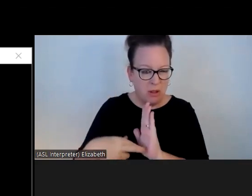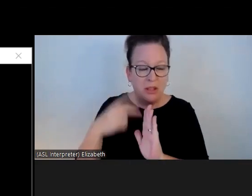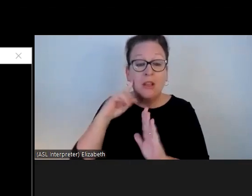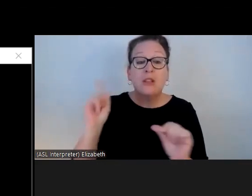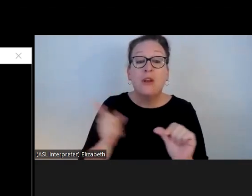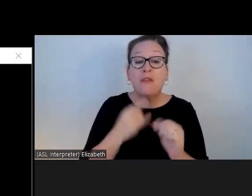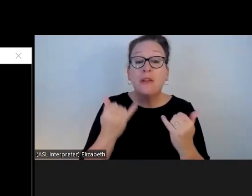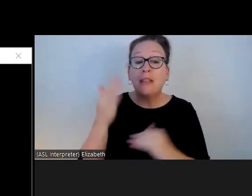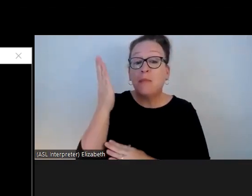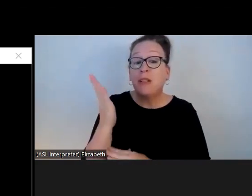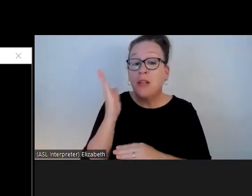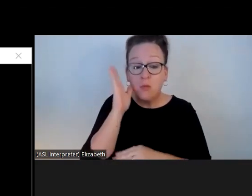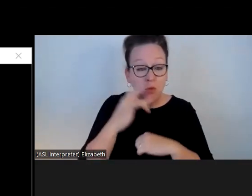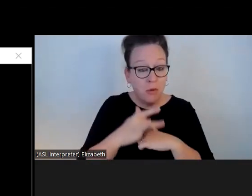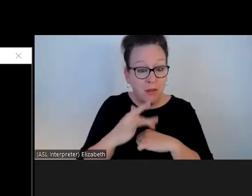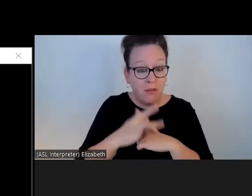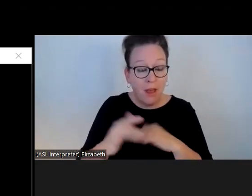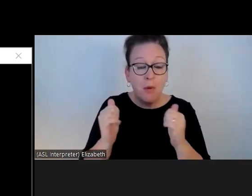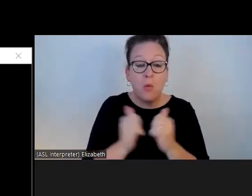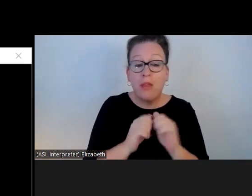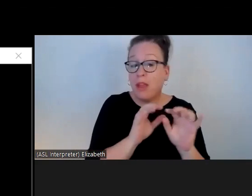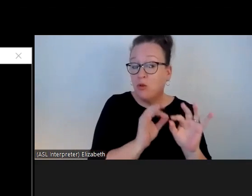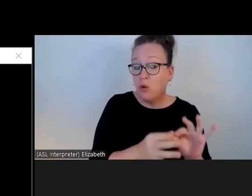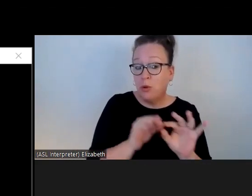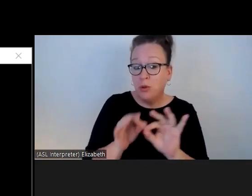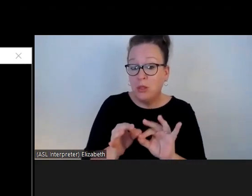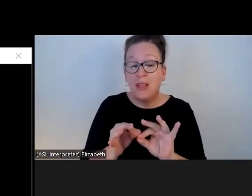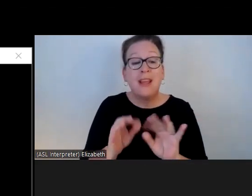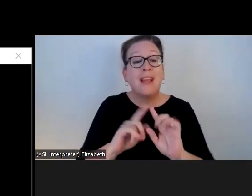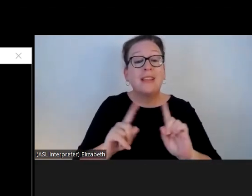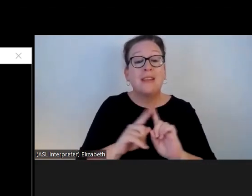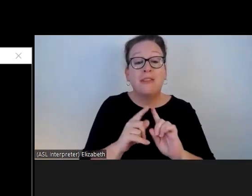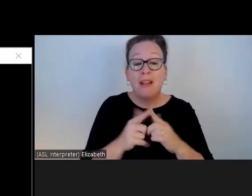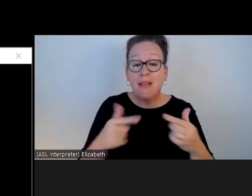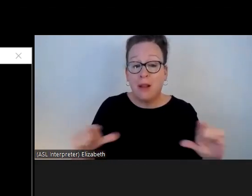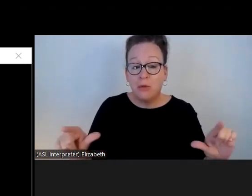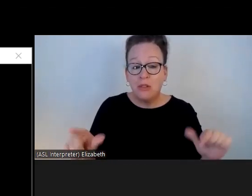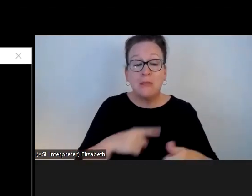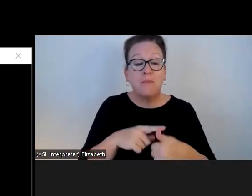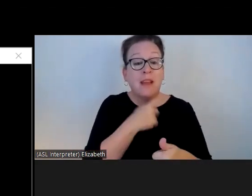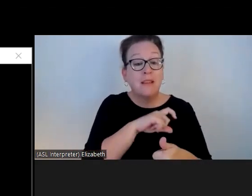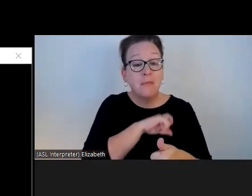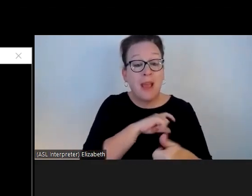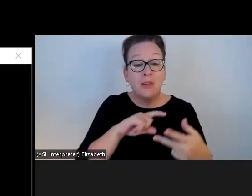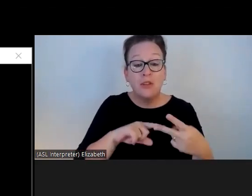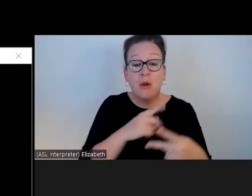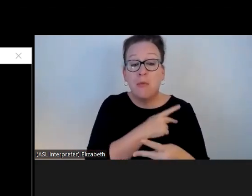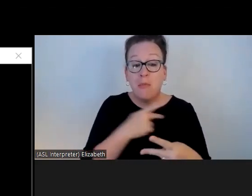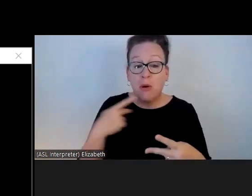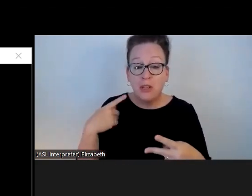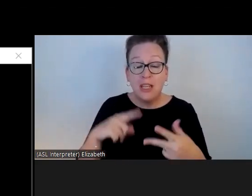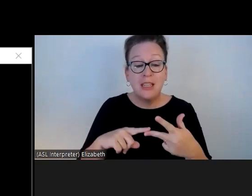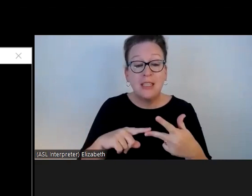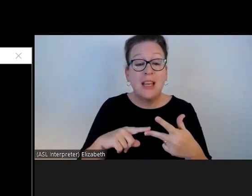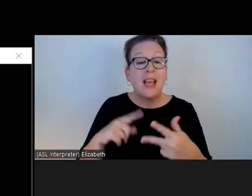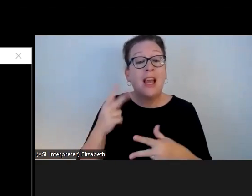is available with virtual interpreters in Spanish, Portuguese, Haitian Creole, Cape Verdean Creole,